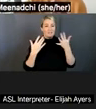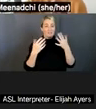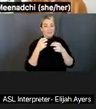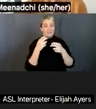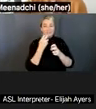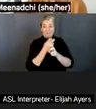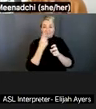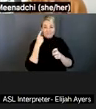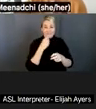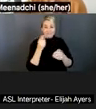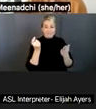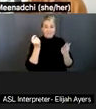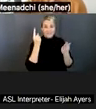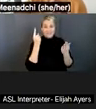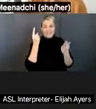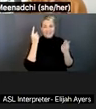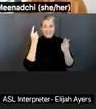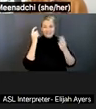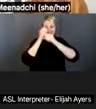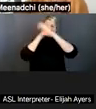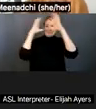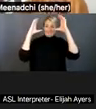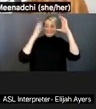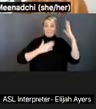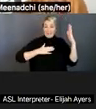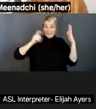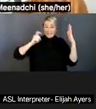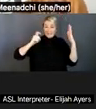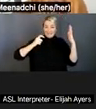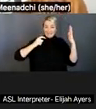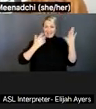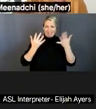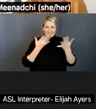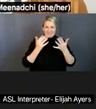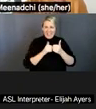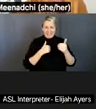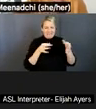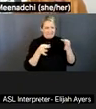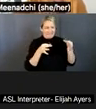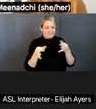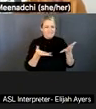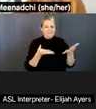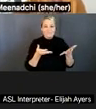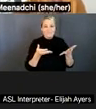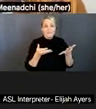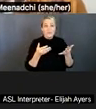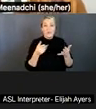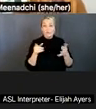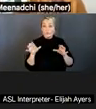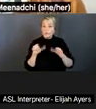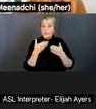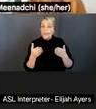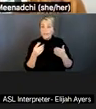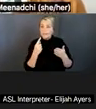even understand or articulate your needs. And then you may be saying and doing things which just don't make sense, that